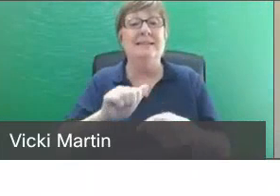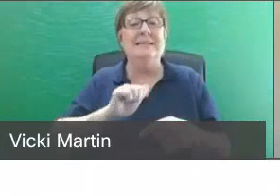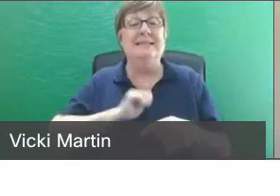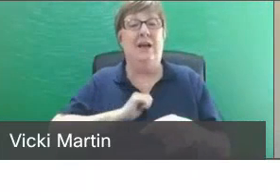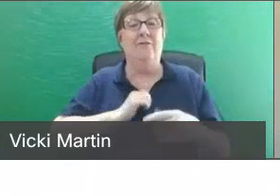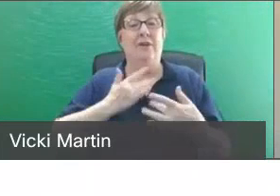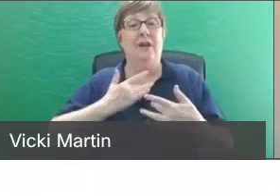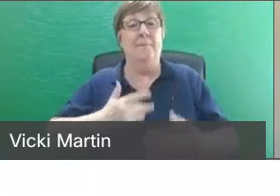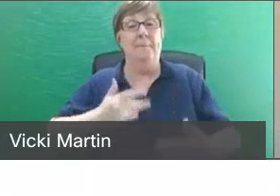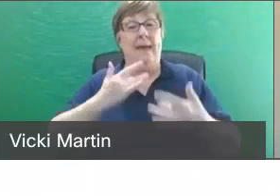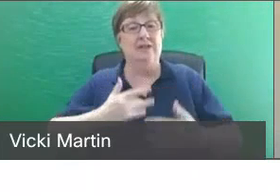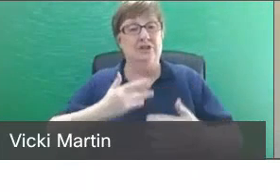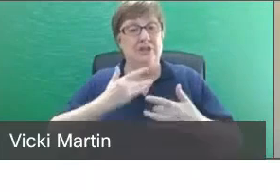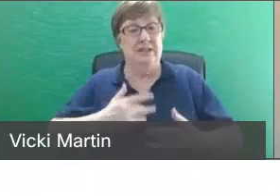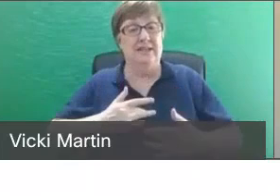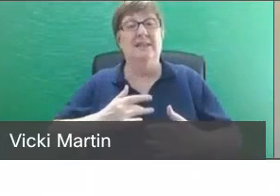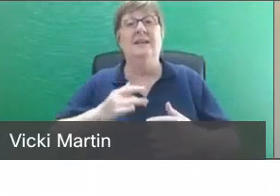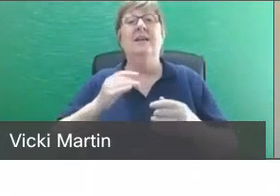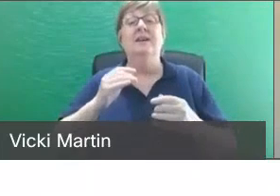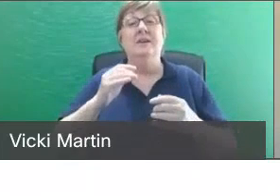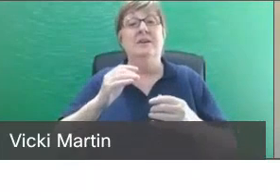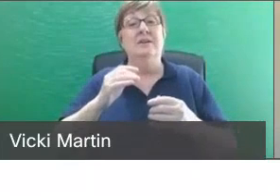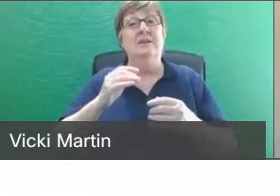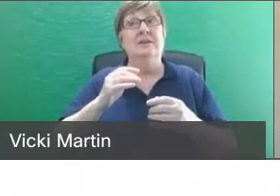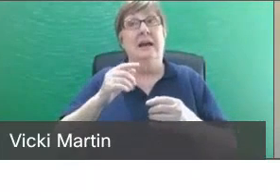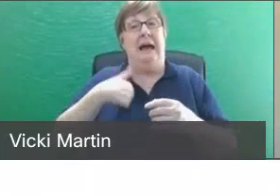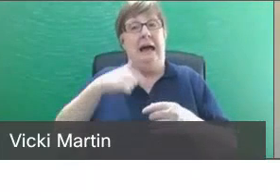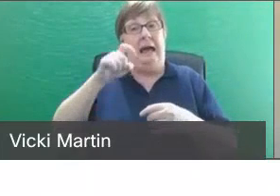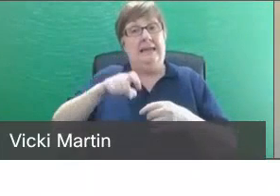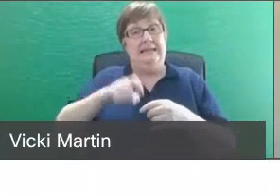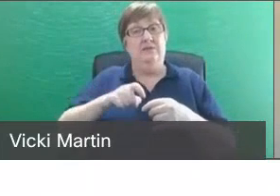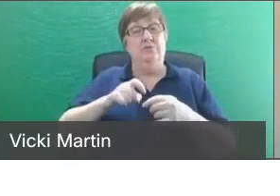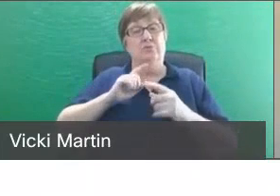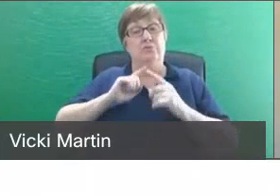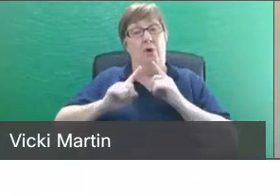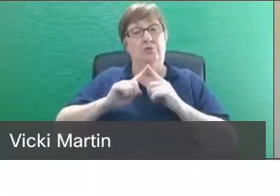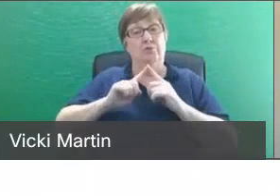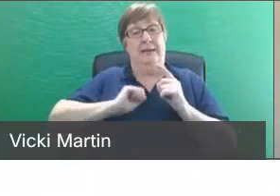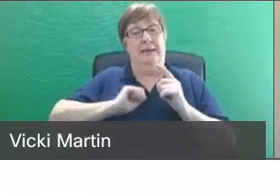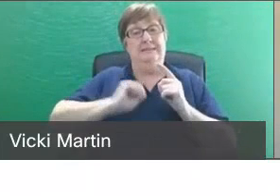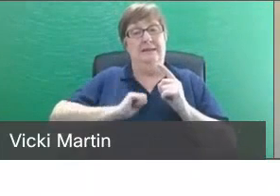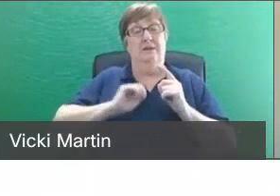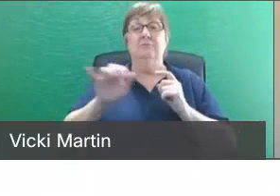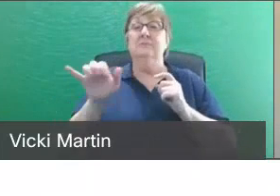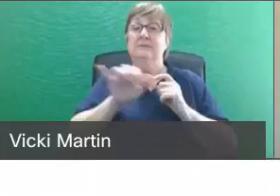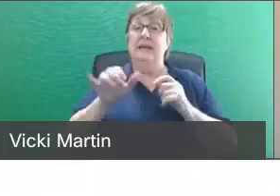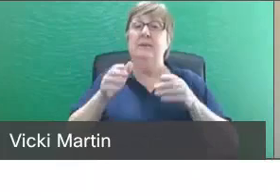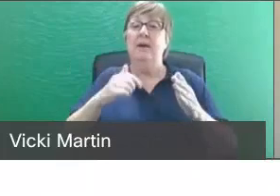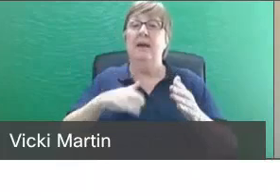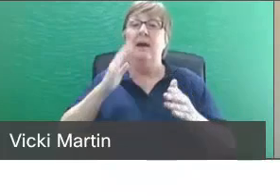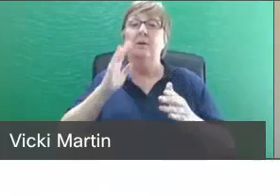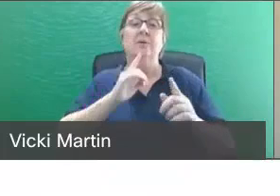Self-compassion is treating yourself like you would treat your best friend. You know, talk to yourself the way you would talk to someone you care about.